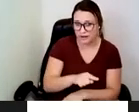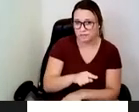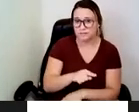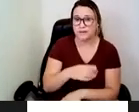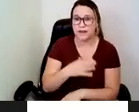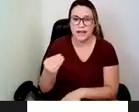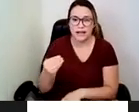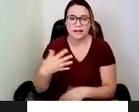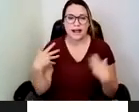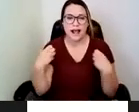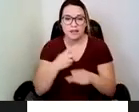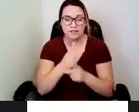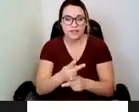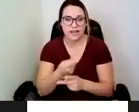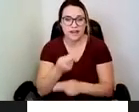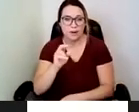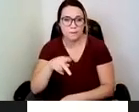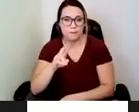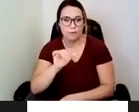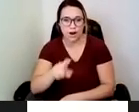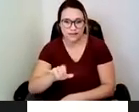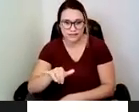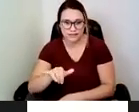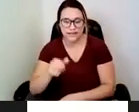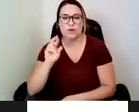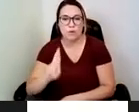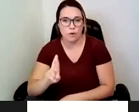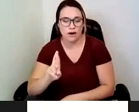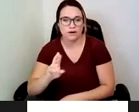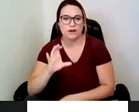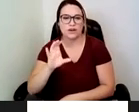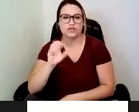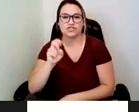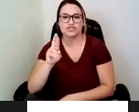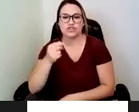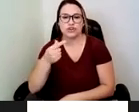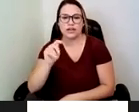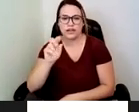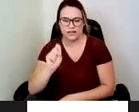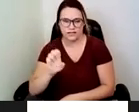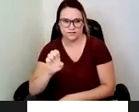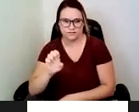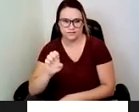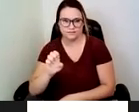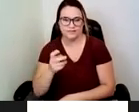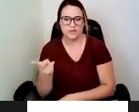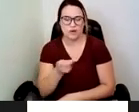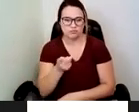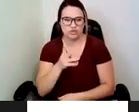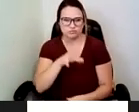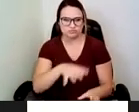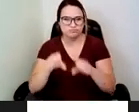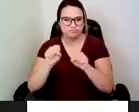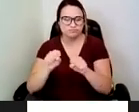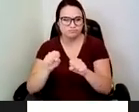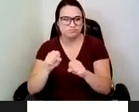a surrogate decision maker, those are terms we use in New York State, come into play at those times, or the medical illness